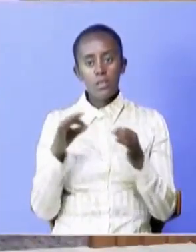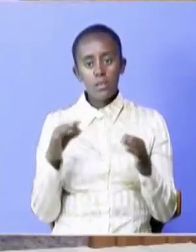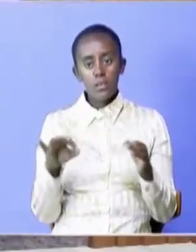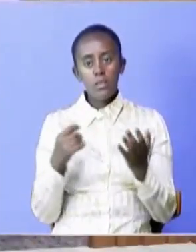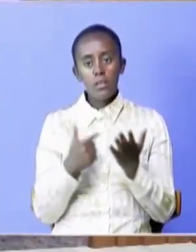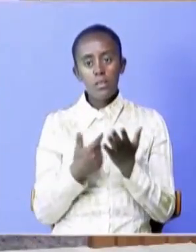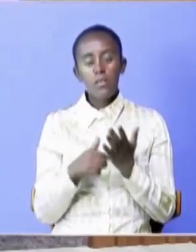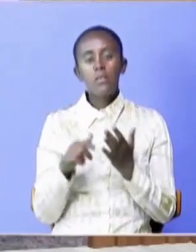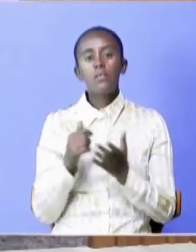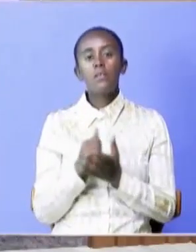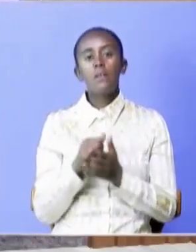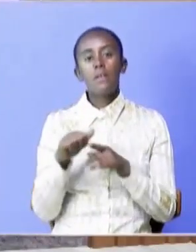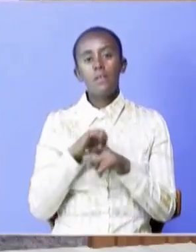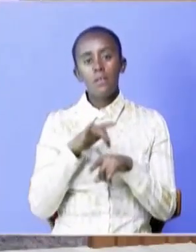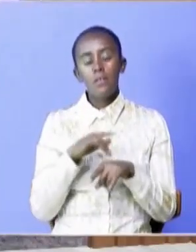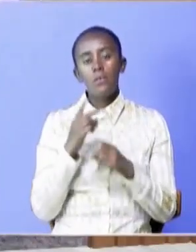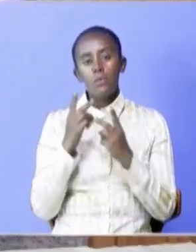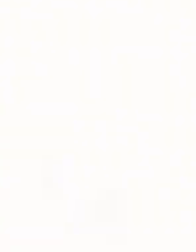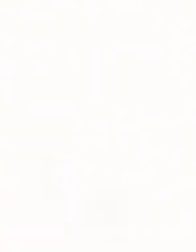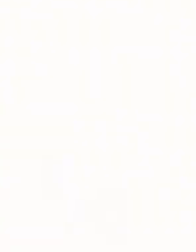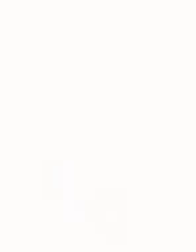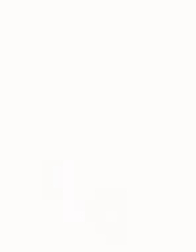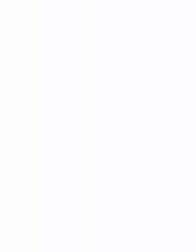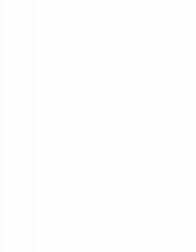these exercise, and we'll see it together.